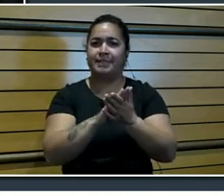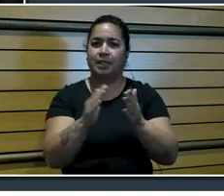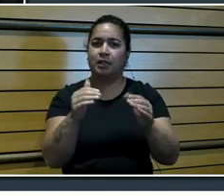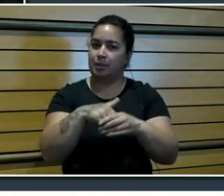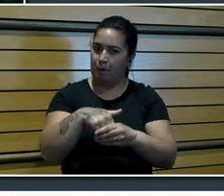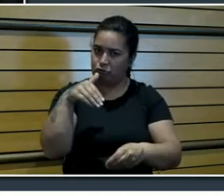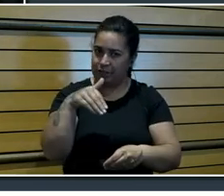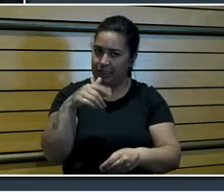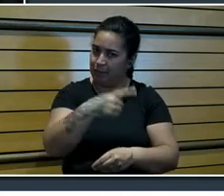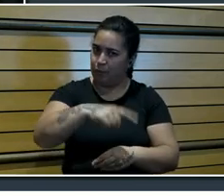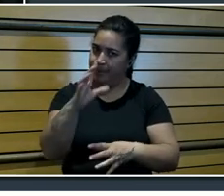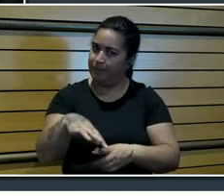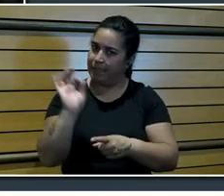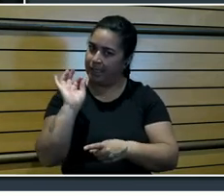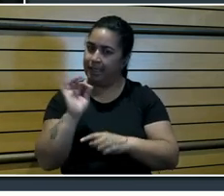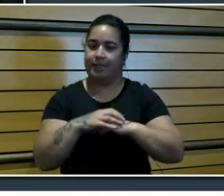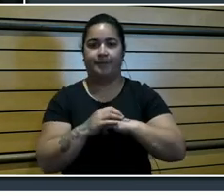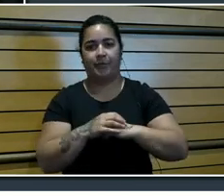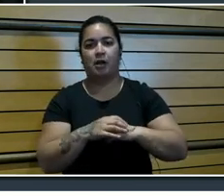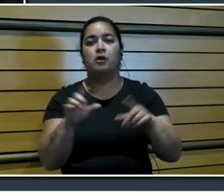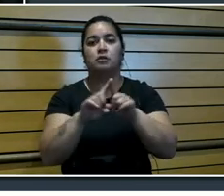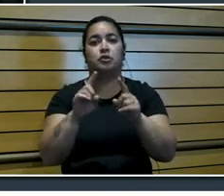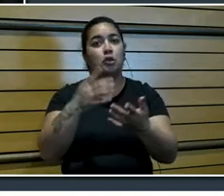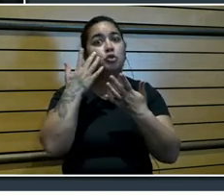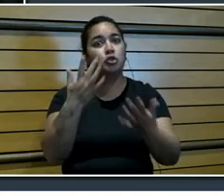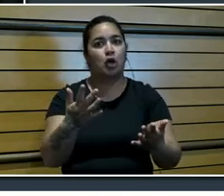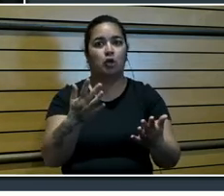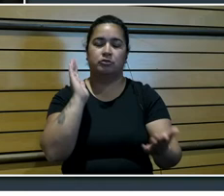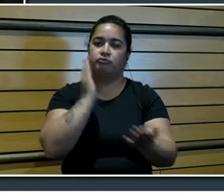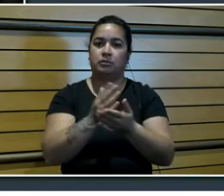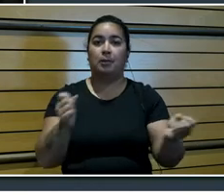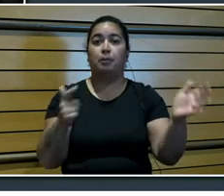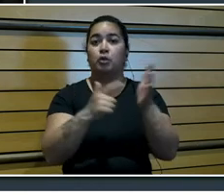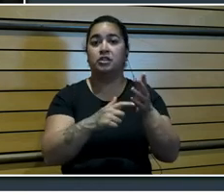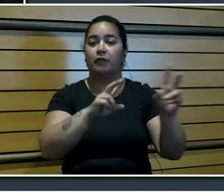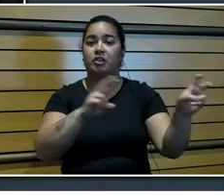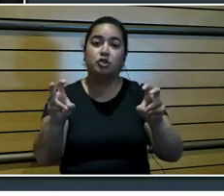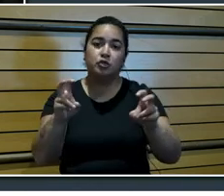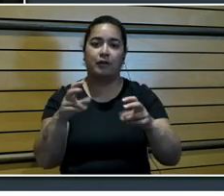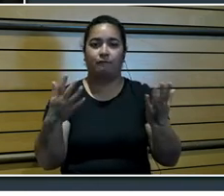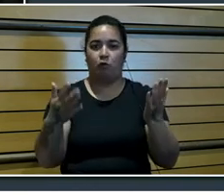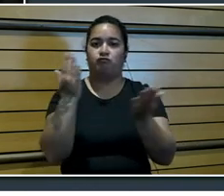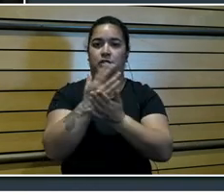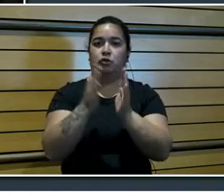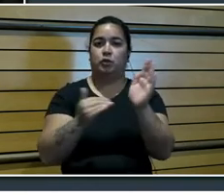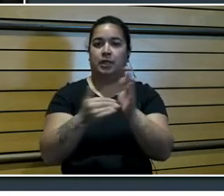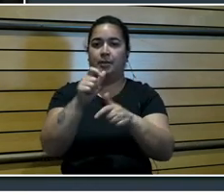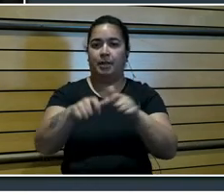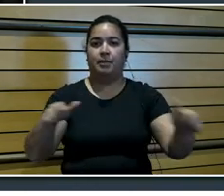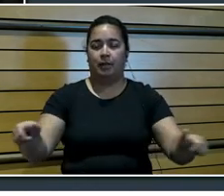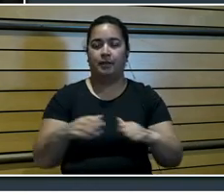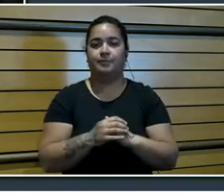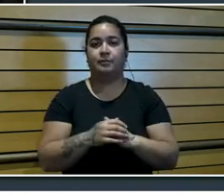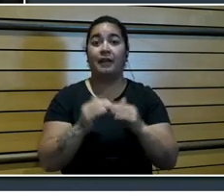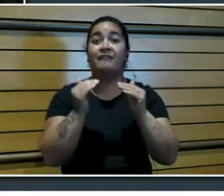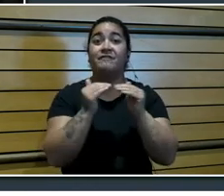provides further perspective on the issues that matter to all New Zealanders. And this increase in perspective is what democracy should always strive